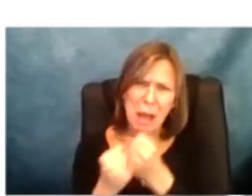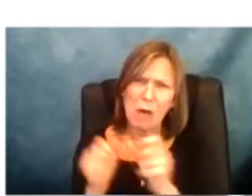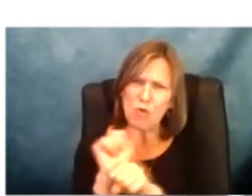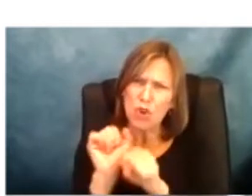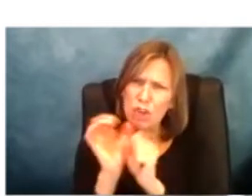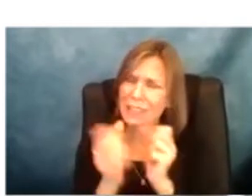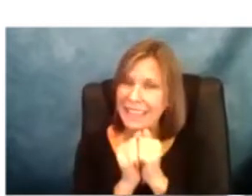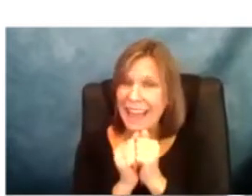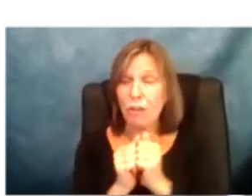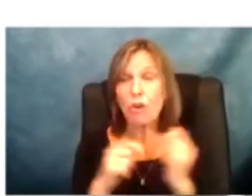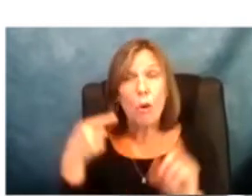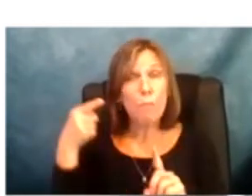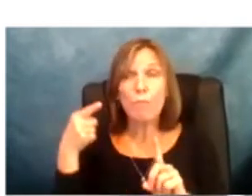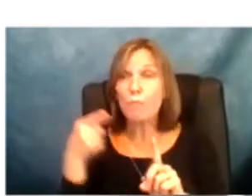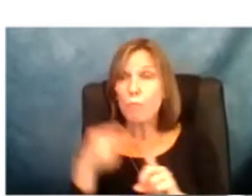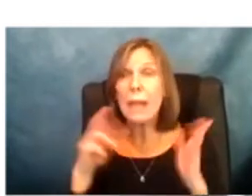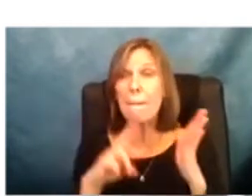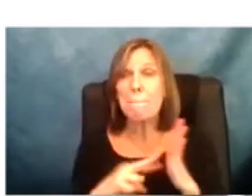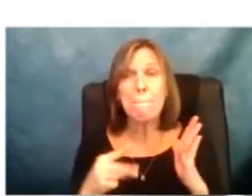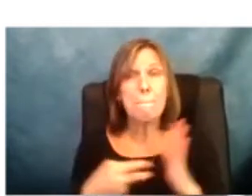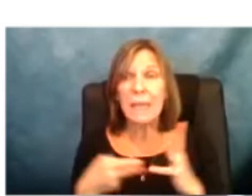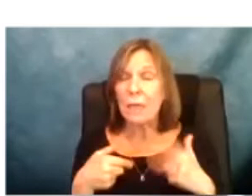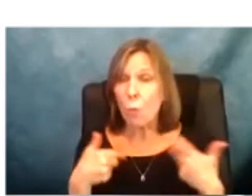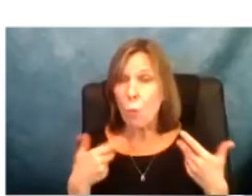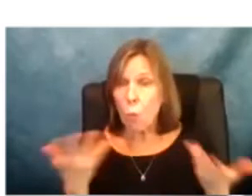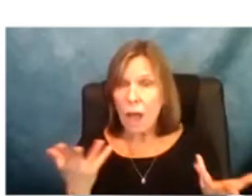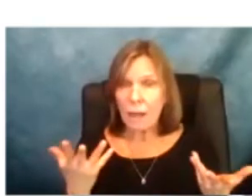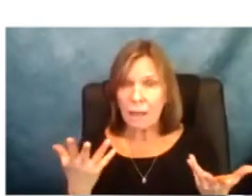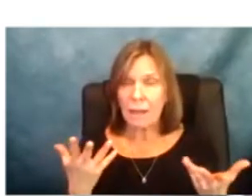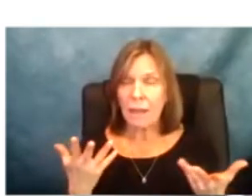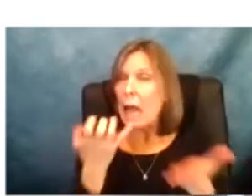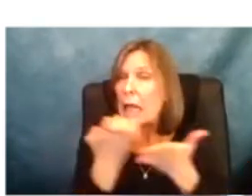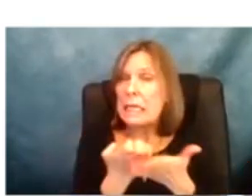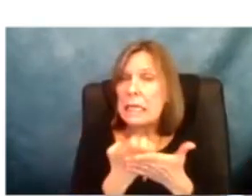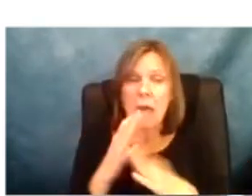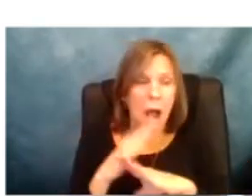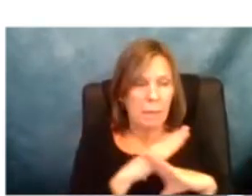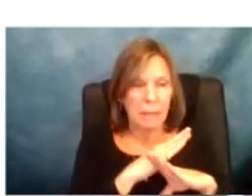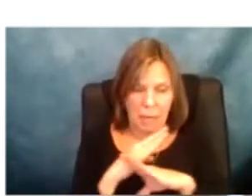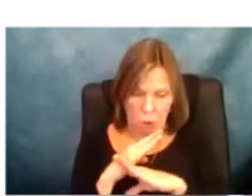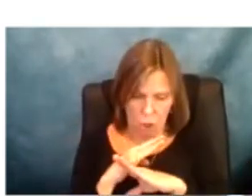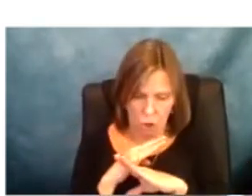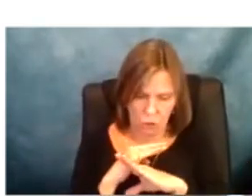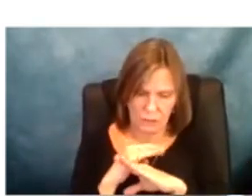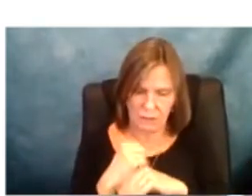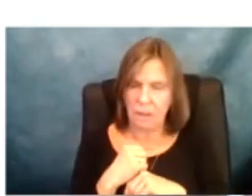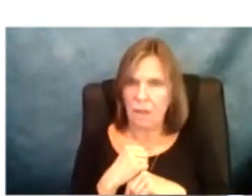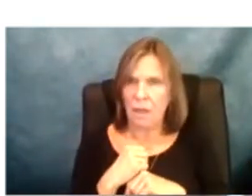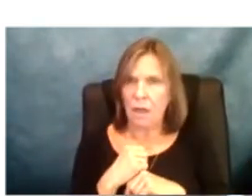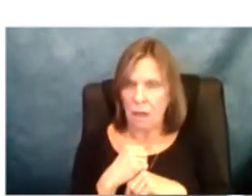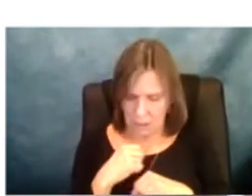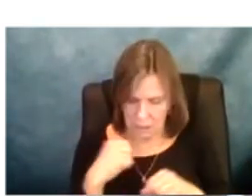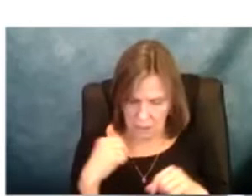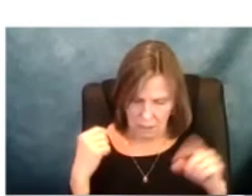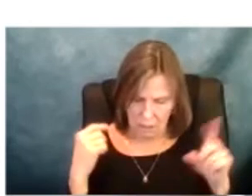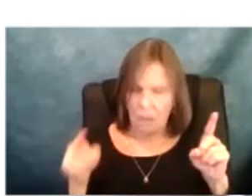means also looking at economic barriers, looking at the marginalized communities